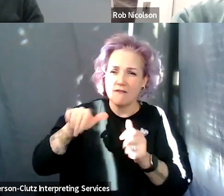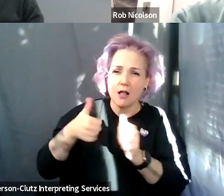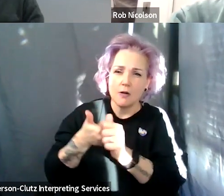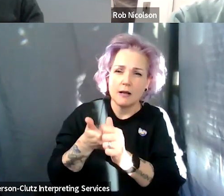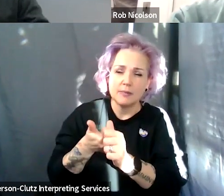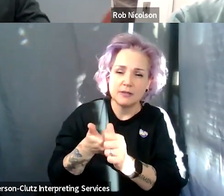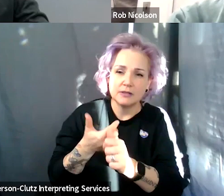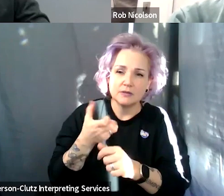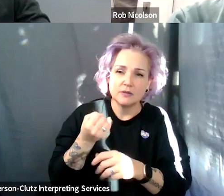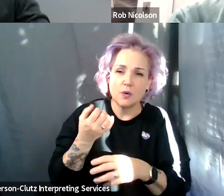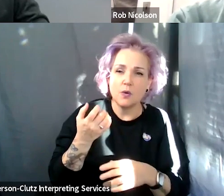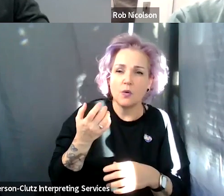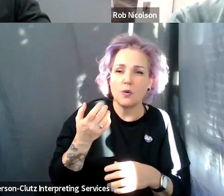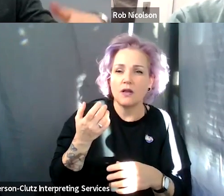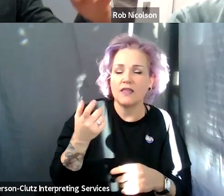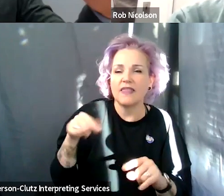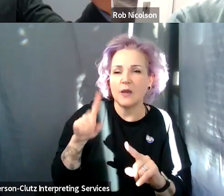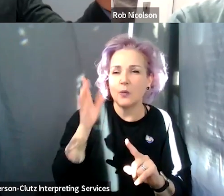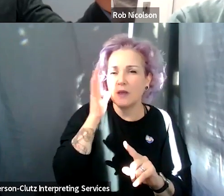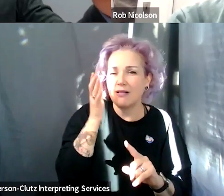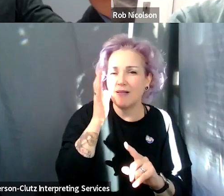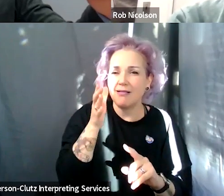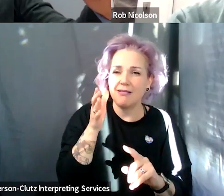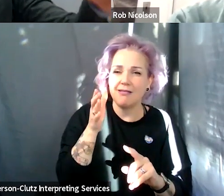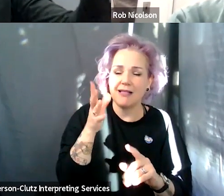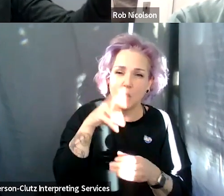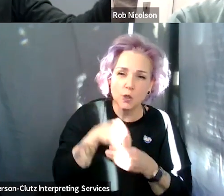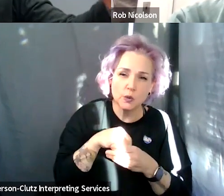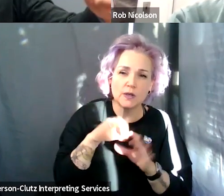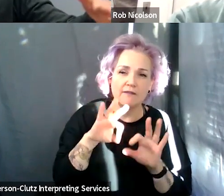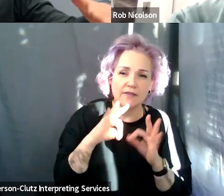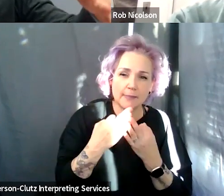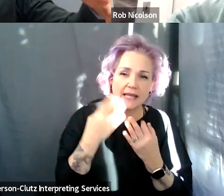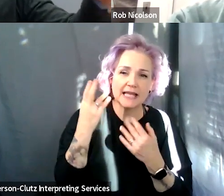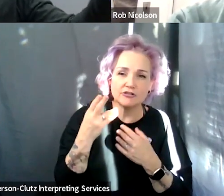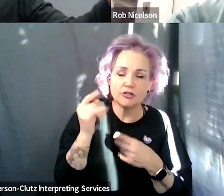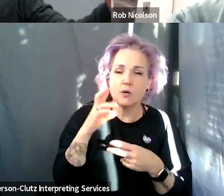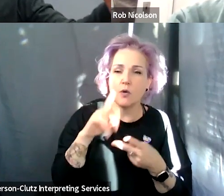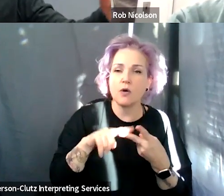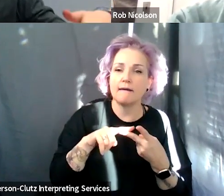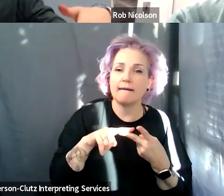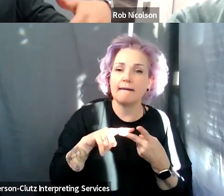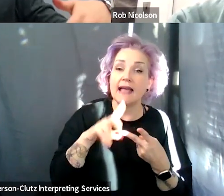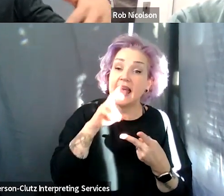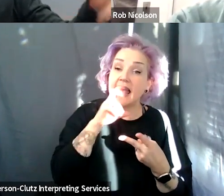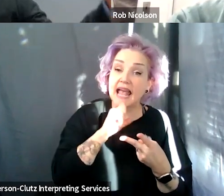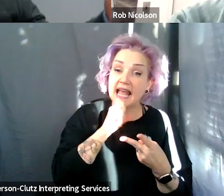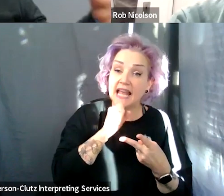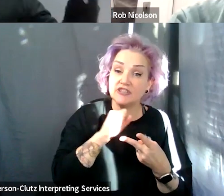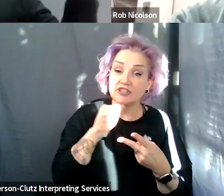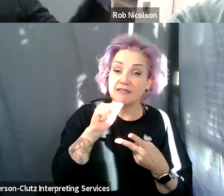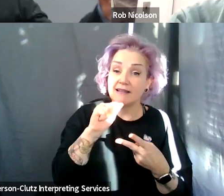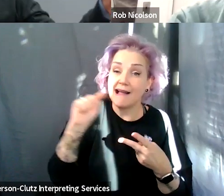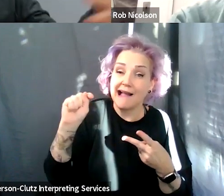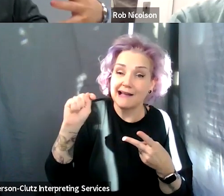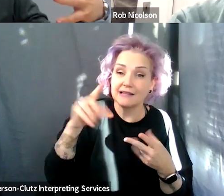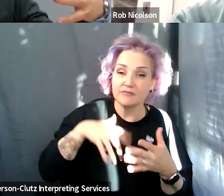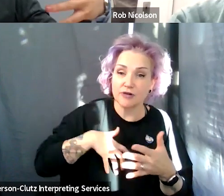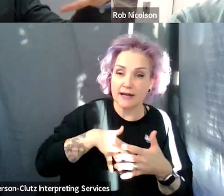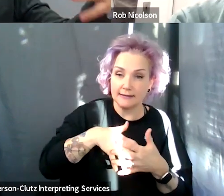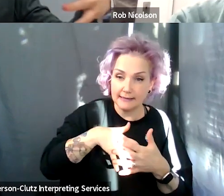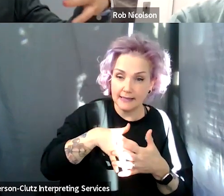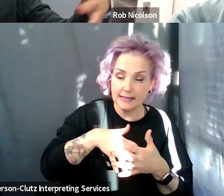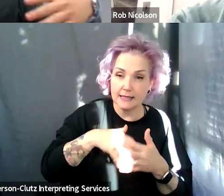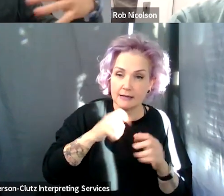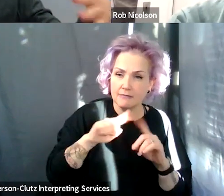adjust for family history sometimes, or age at pregnancy and things like that. But I don't recall any that